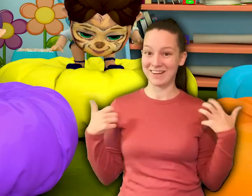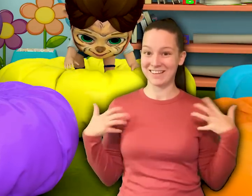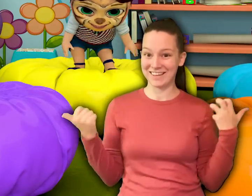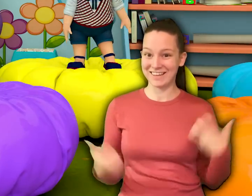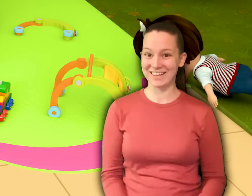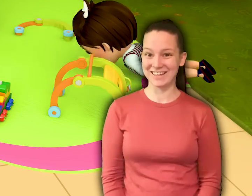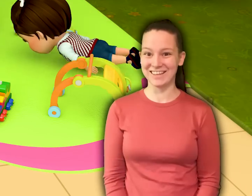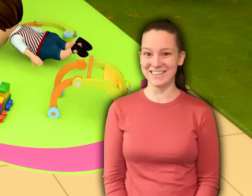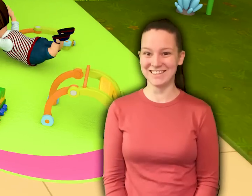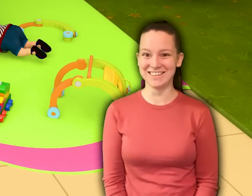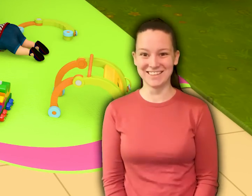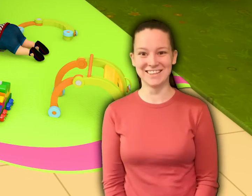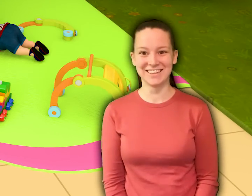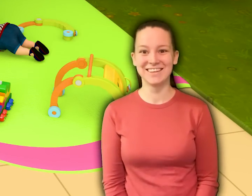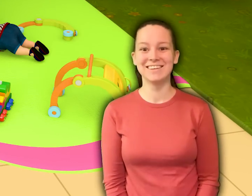five little